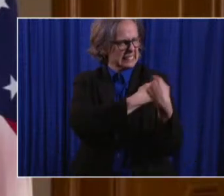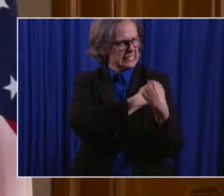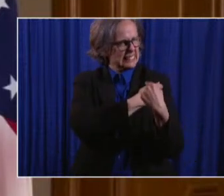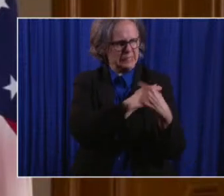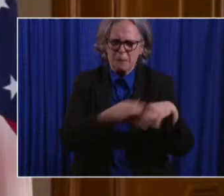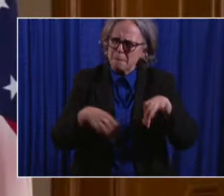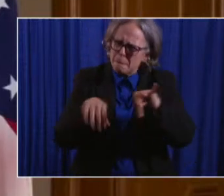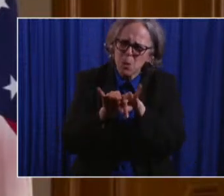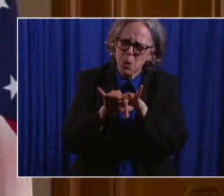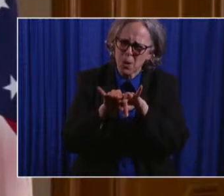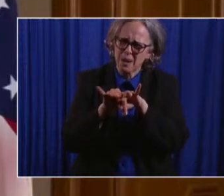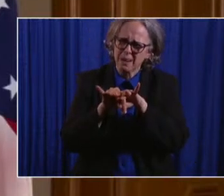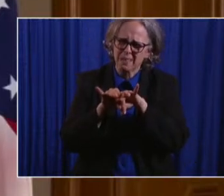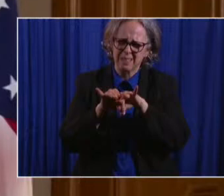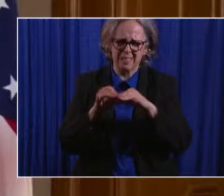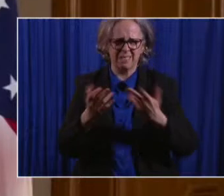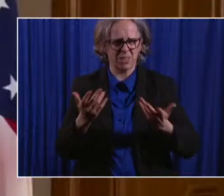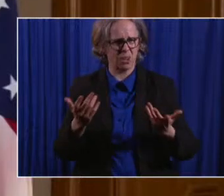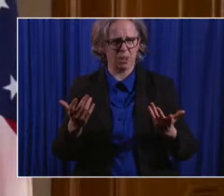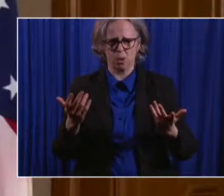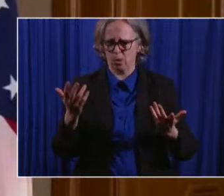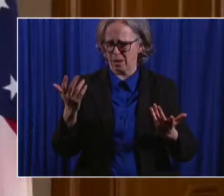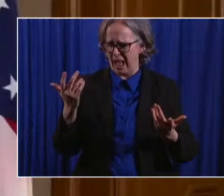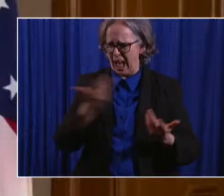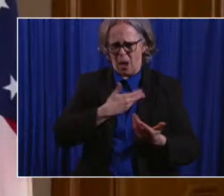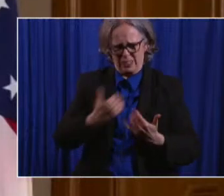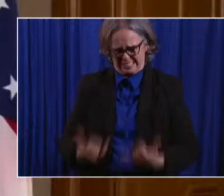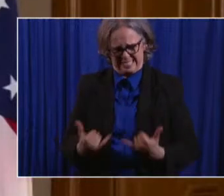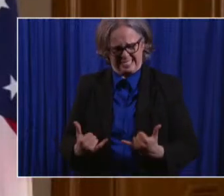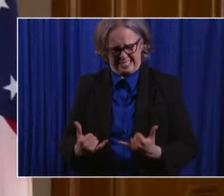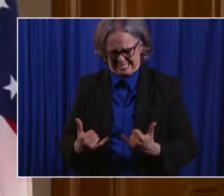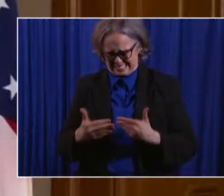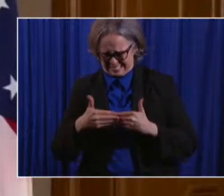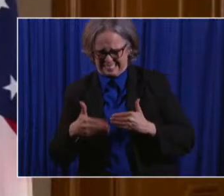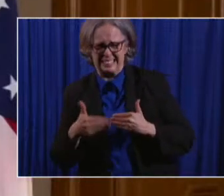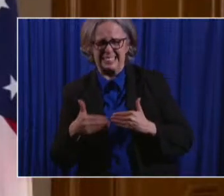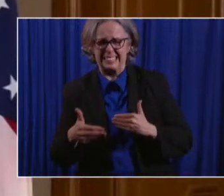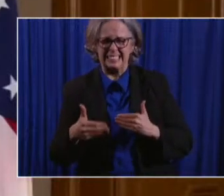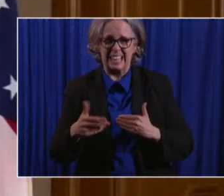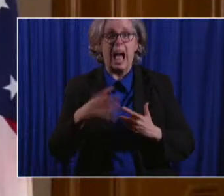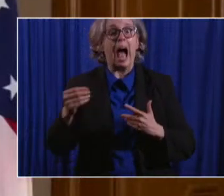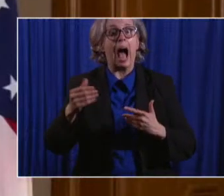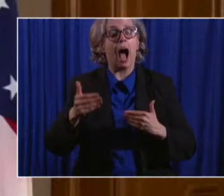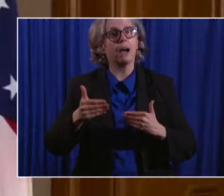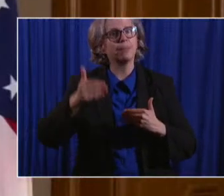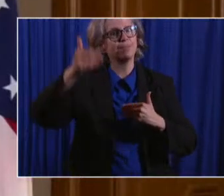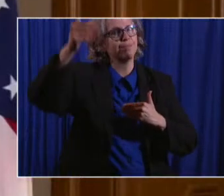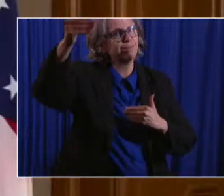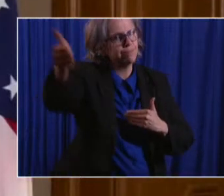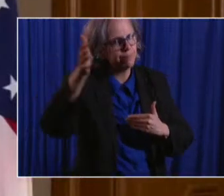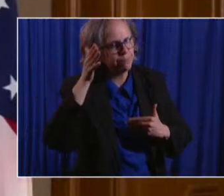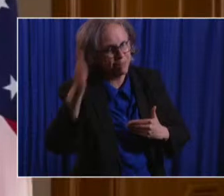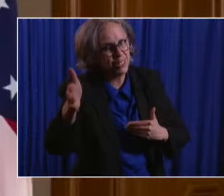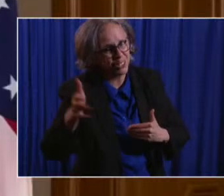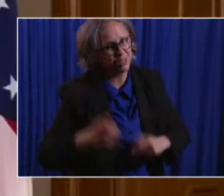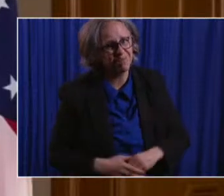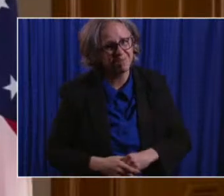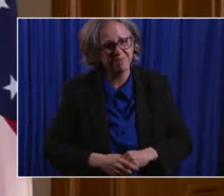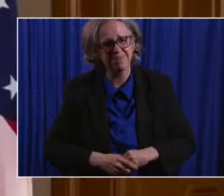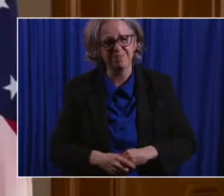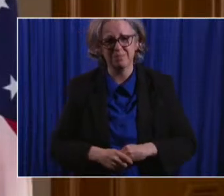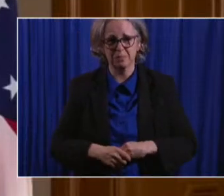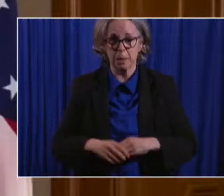future and our long-term future. Having more people vaccinated really allows us to get